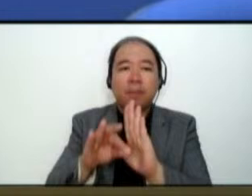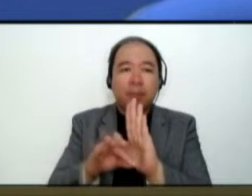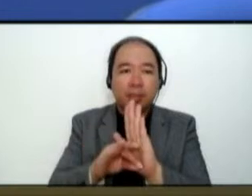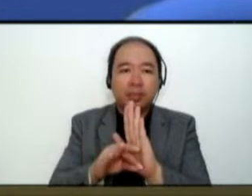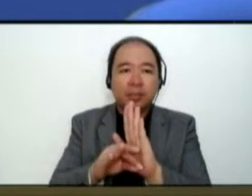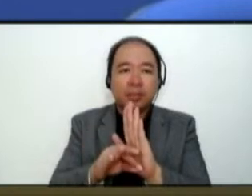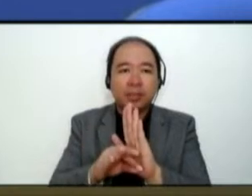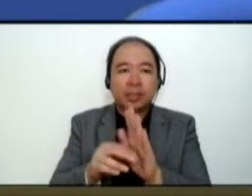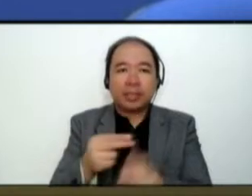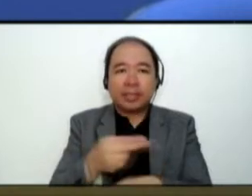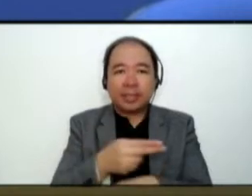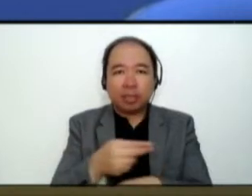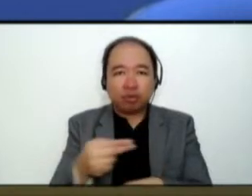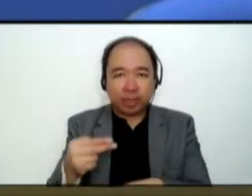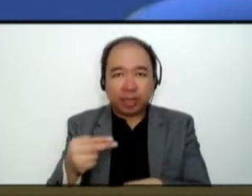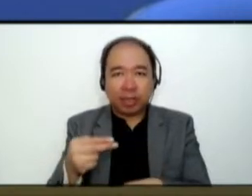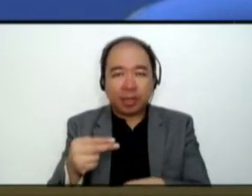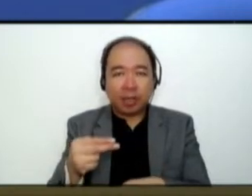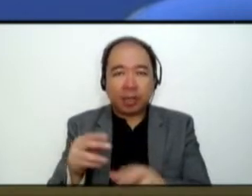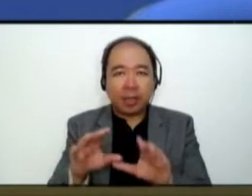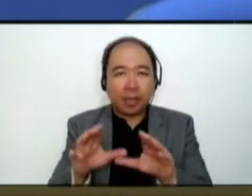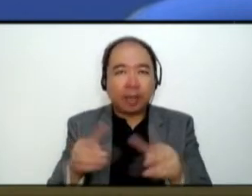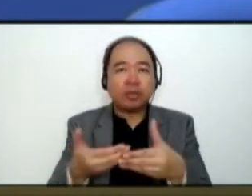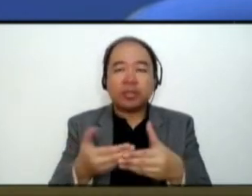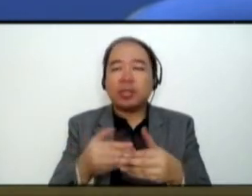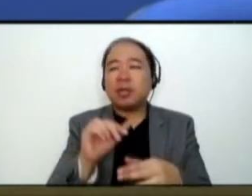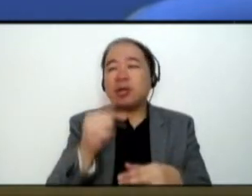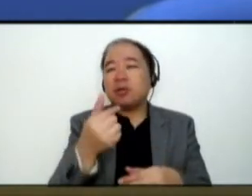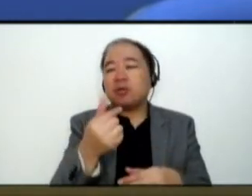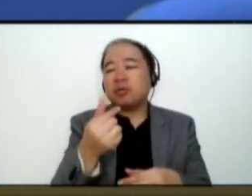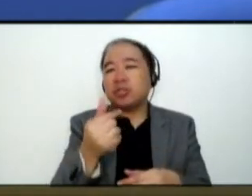of G20 and the ASEAN.